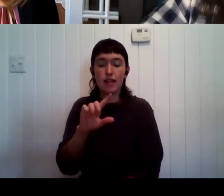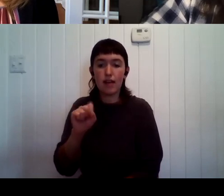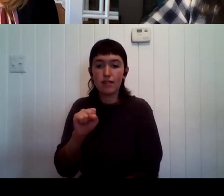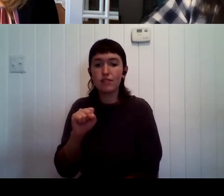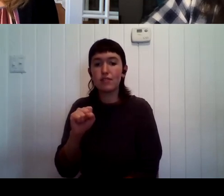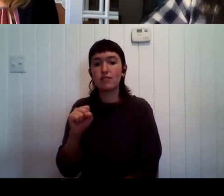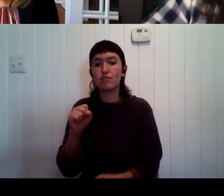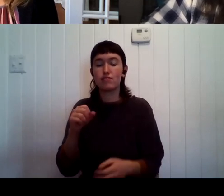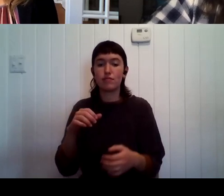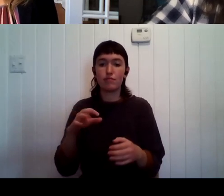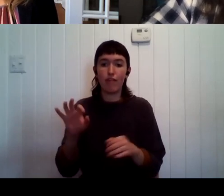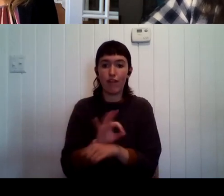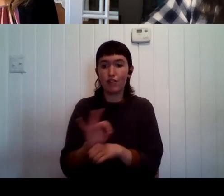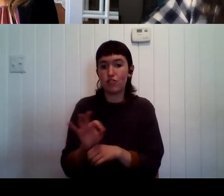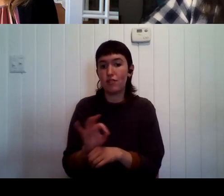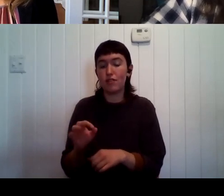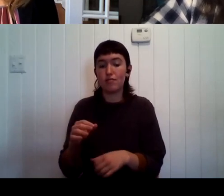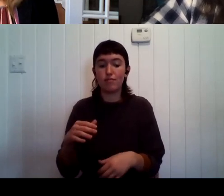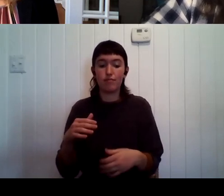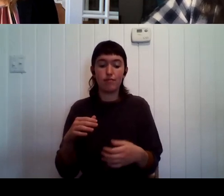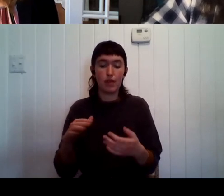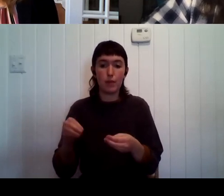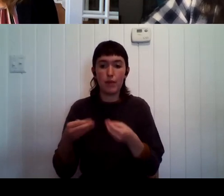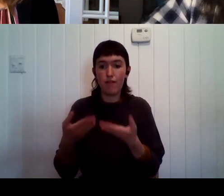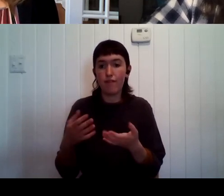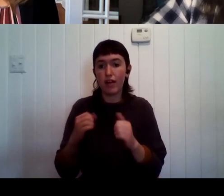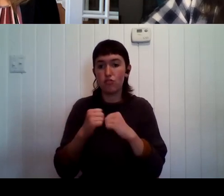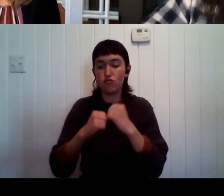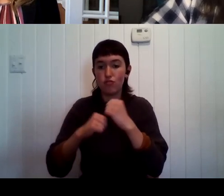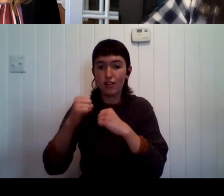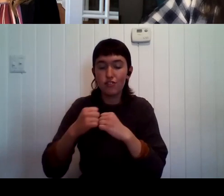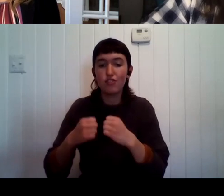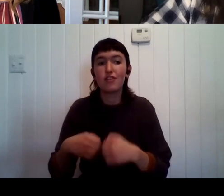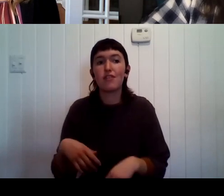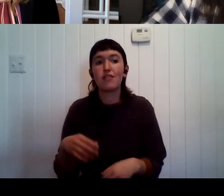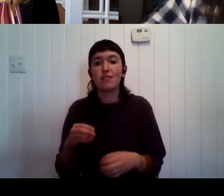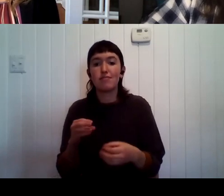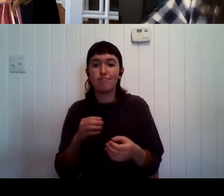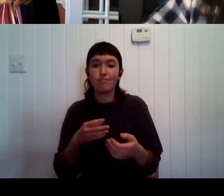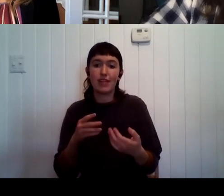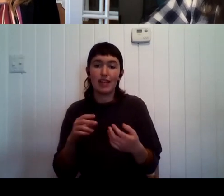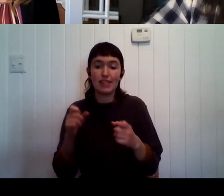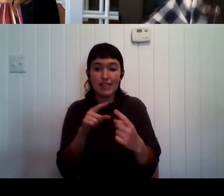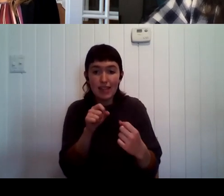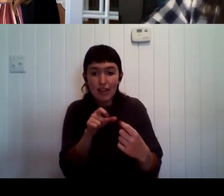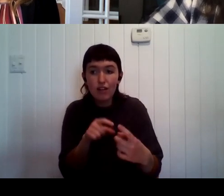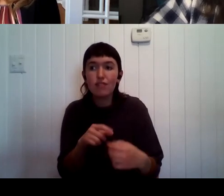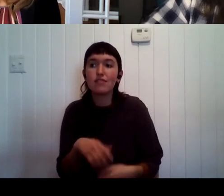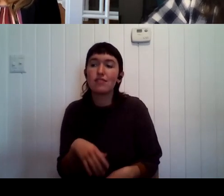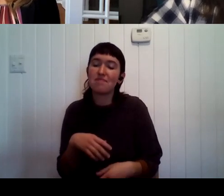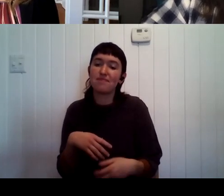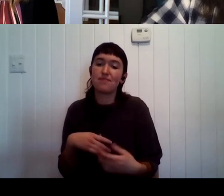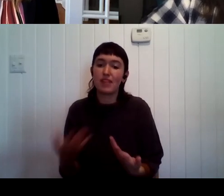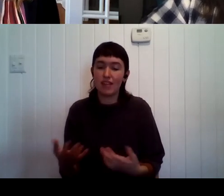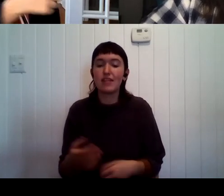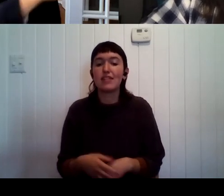help send signals. They make the world go round, okay? And